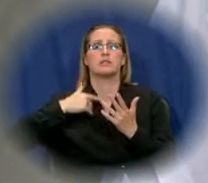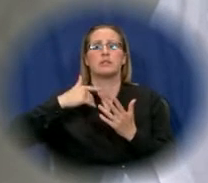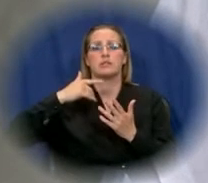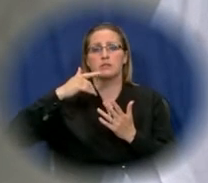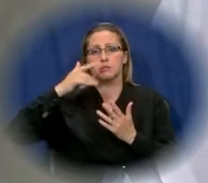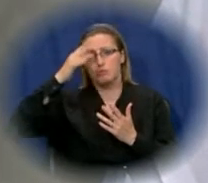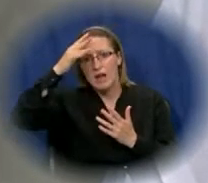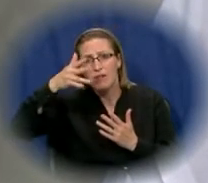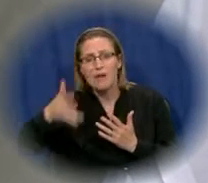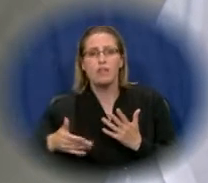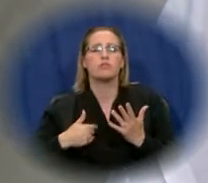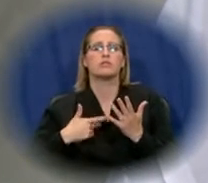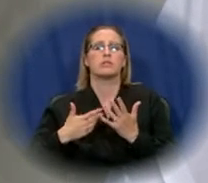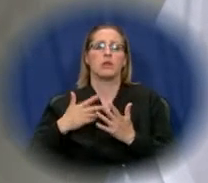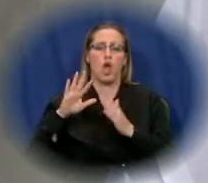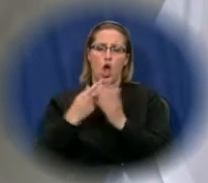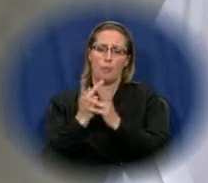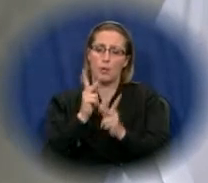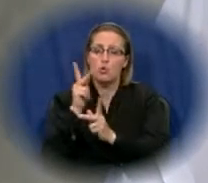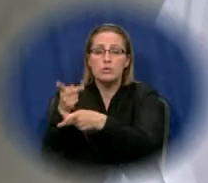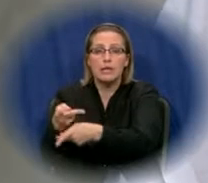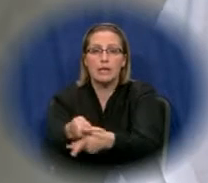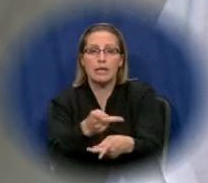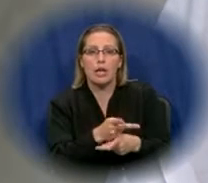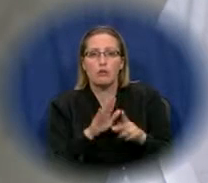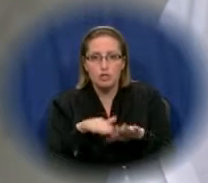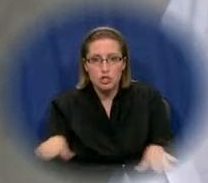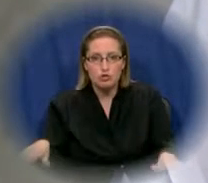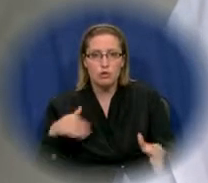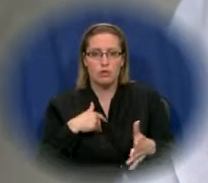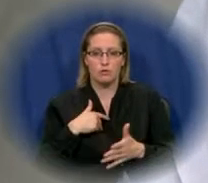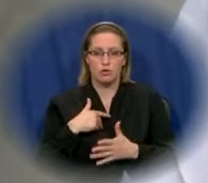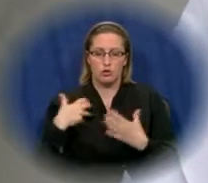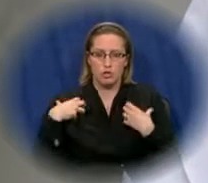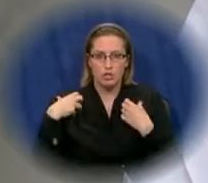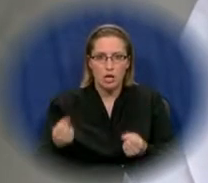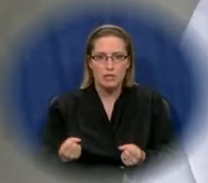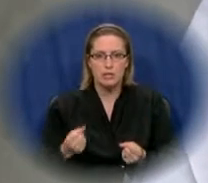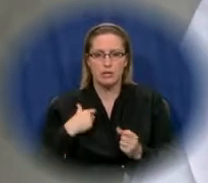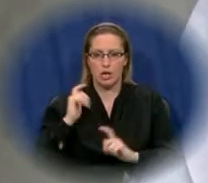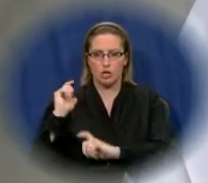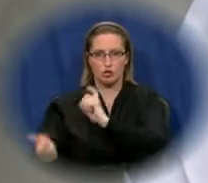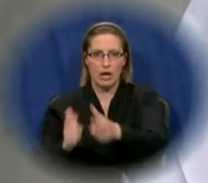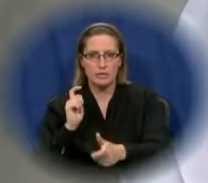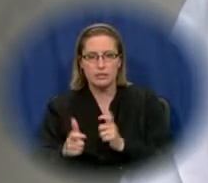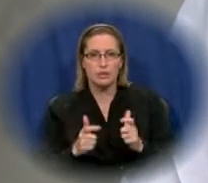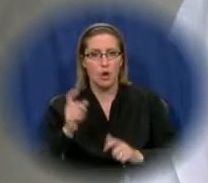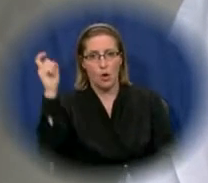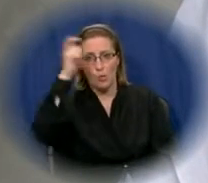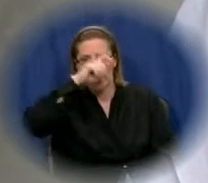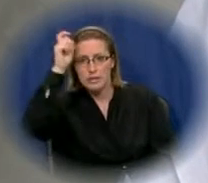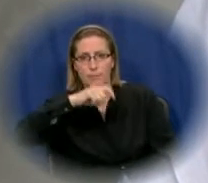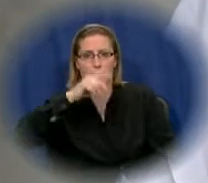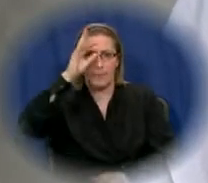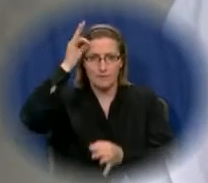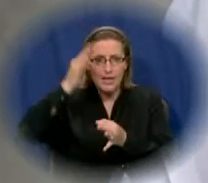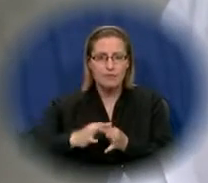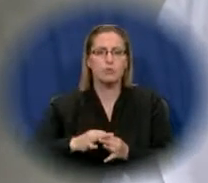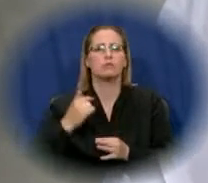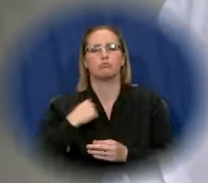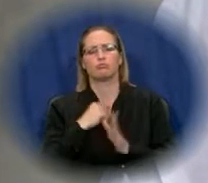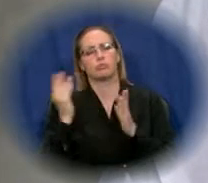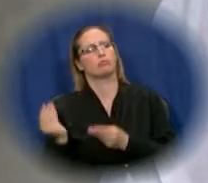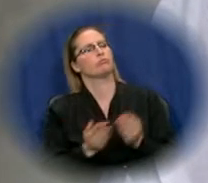people, for their strength and tenderness, courage and wisdom, generosity and faithfulness, we pray to the